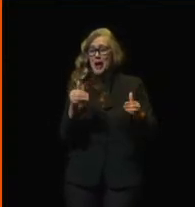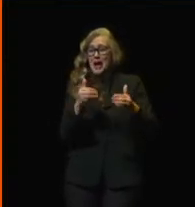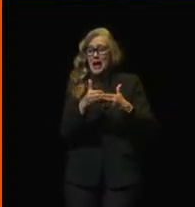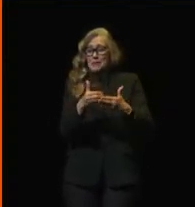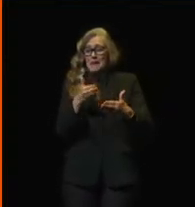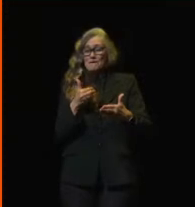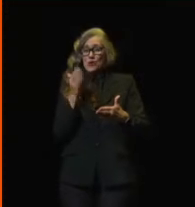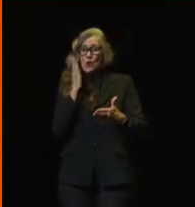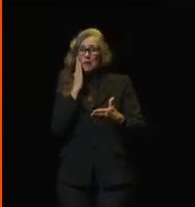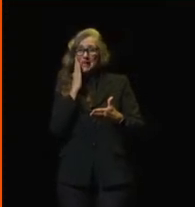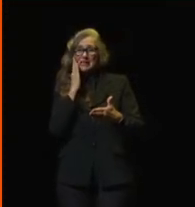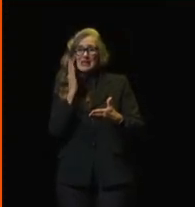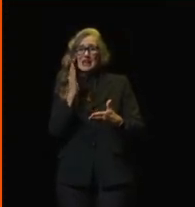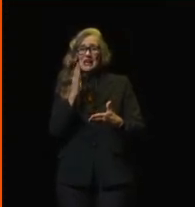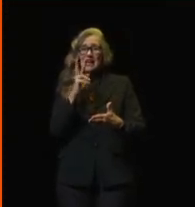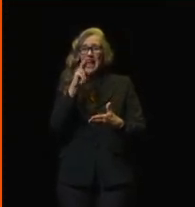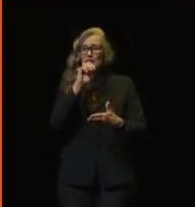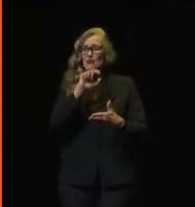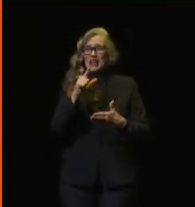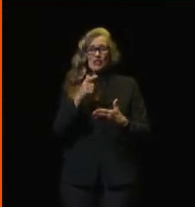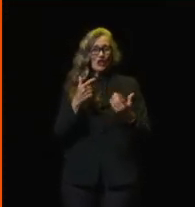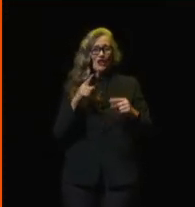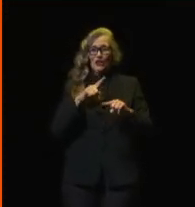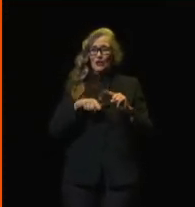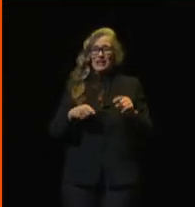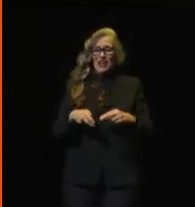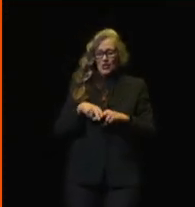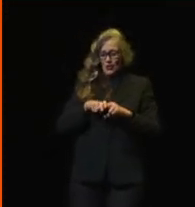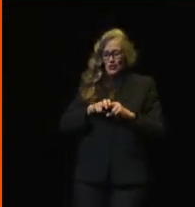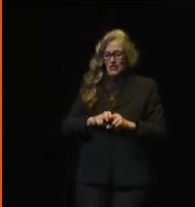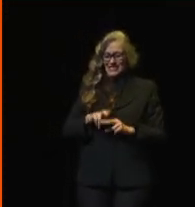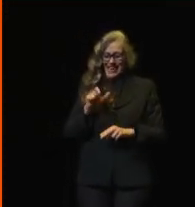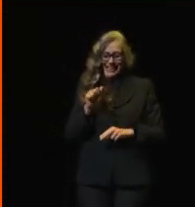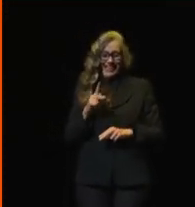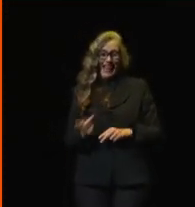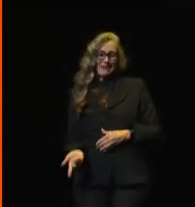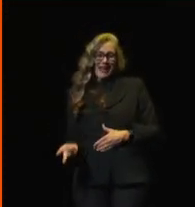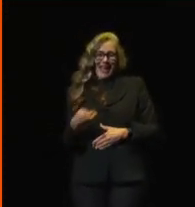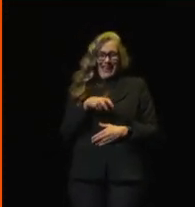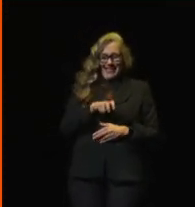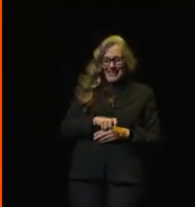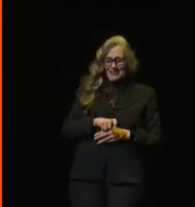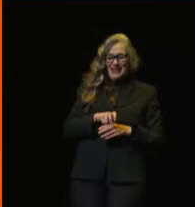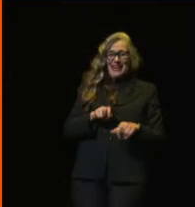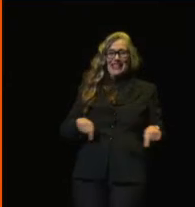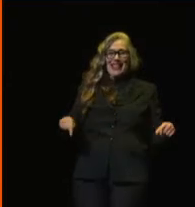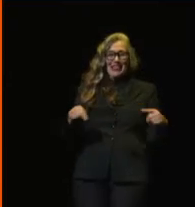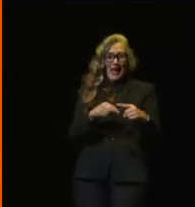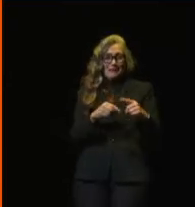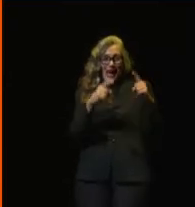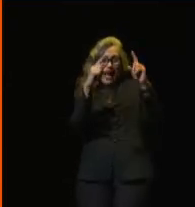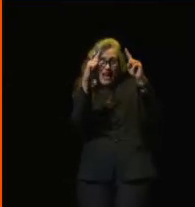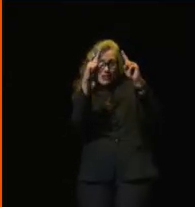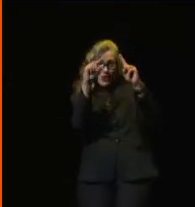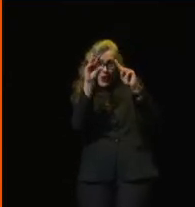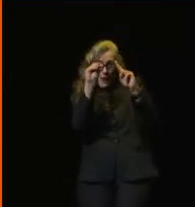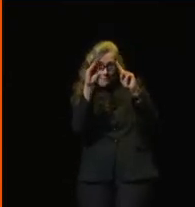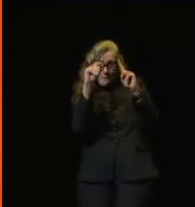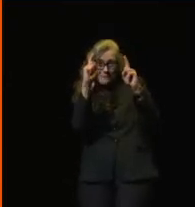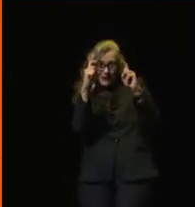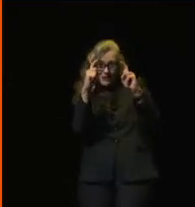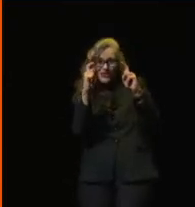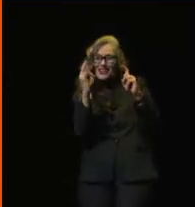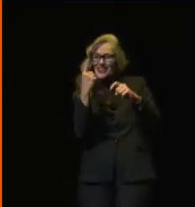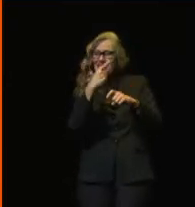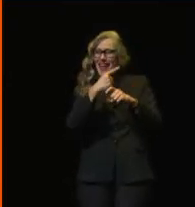Rachel couldn't do it, so she got on Abba's lap. And then Carl joined. And I captured that and I took a picture of it. Very special day.